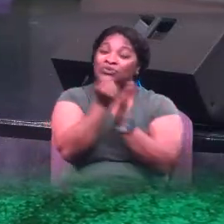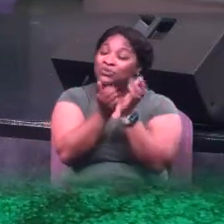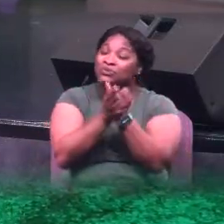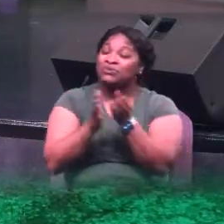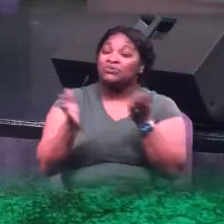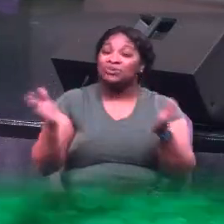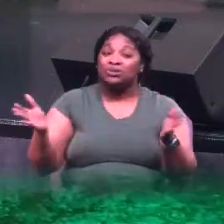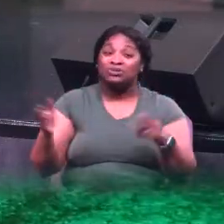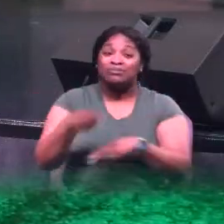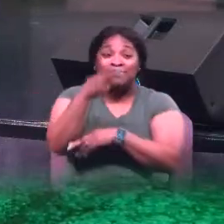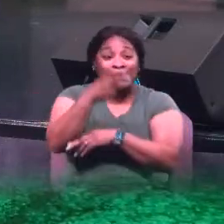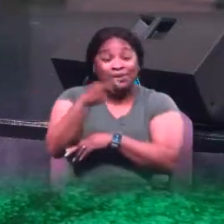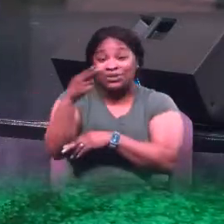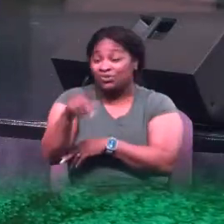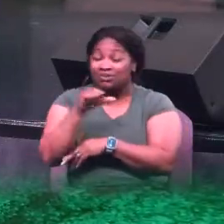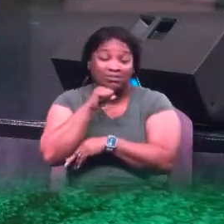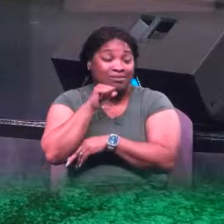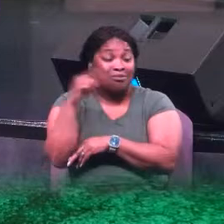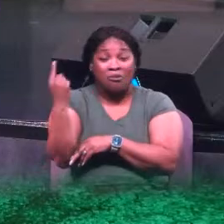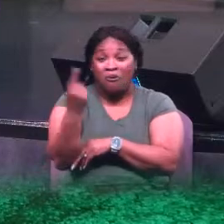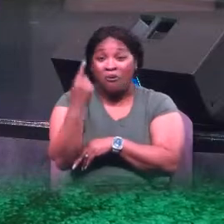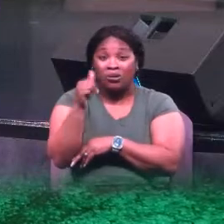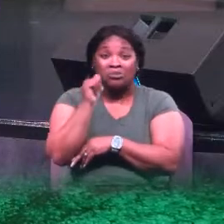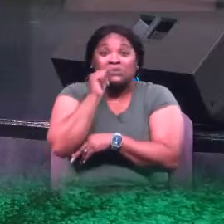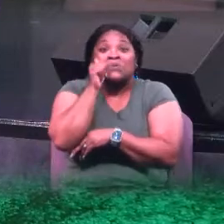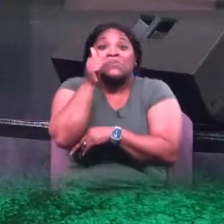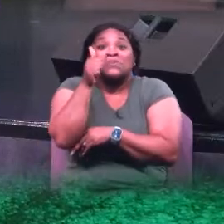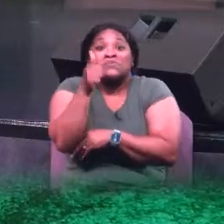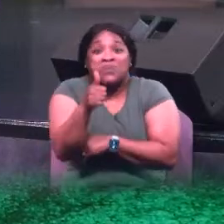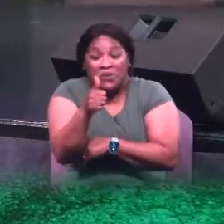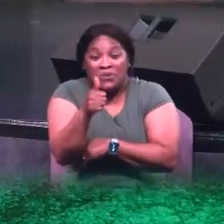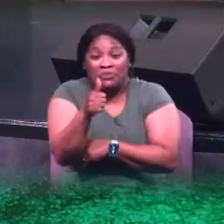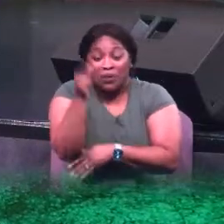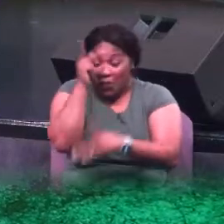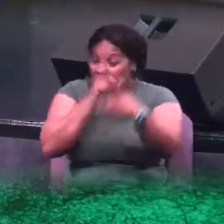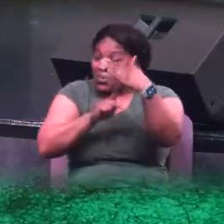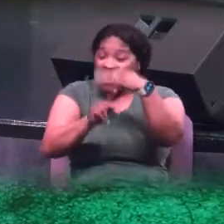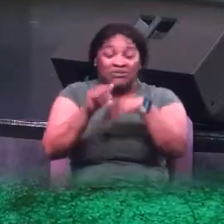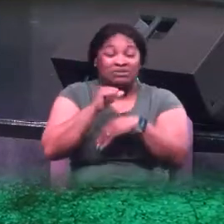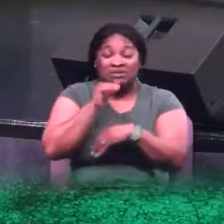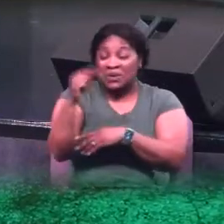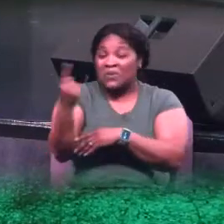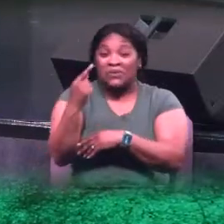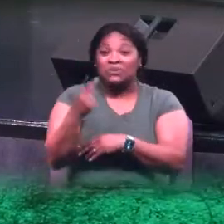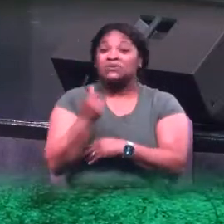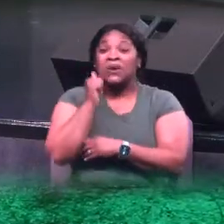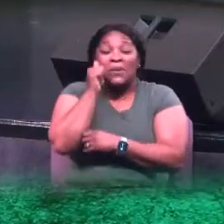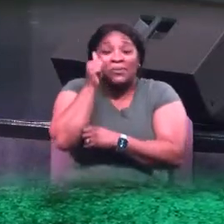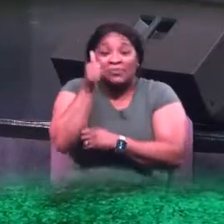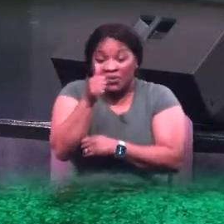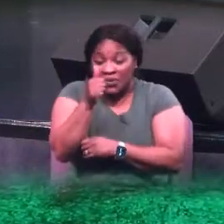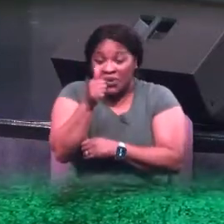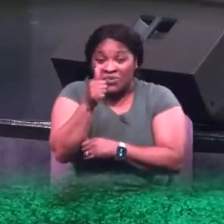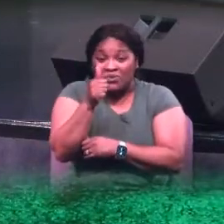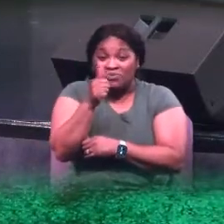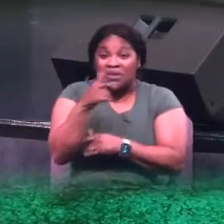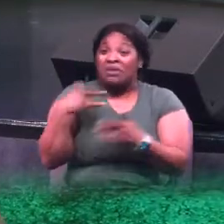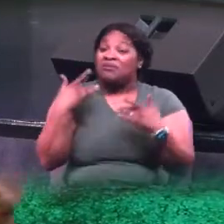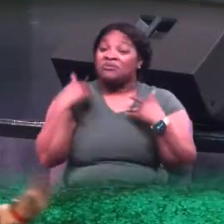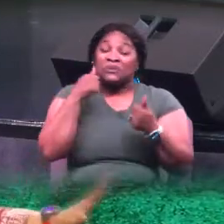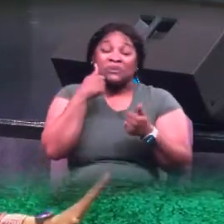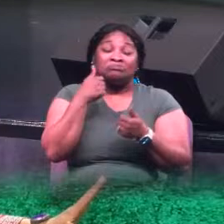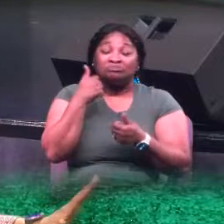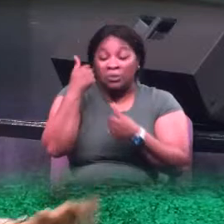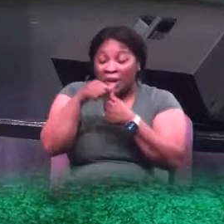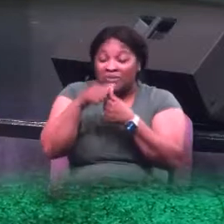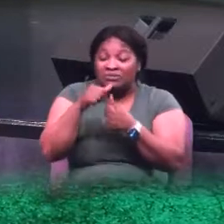y'all, history is not just about tomorrow. Prophecy is not just about tomorrow. Nostalgia is not just